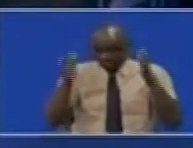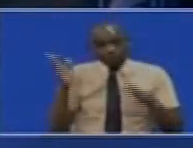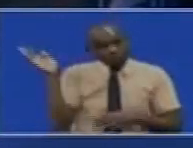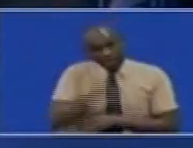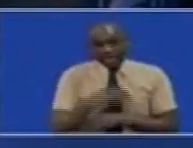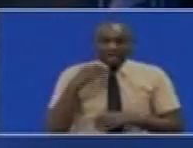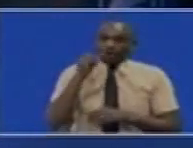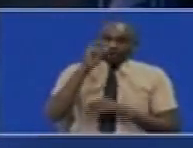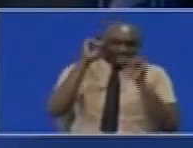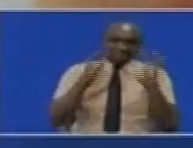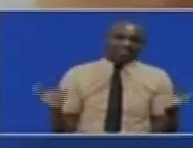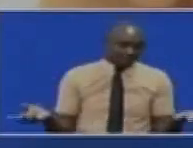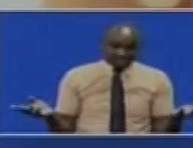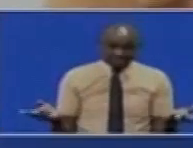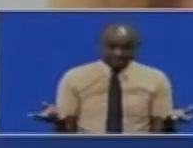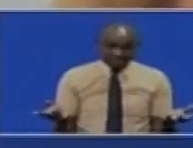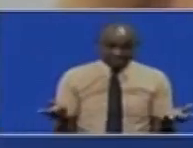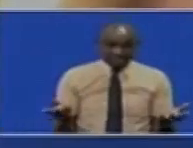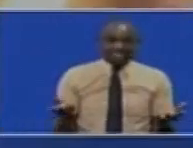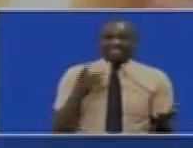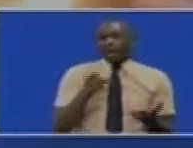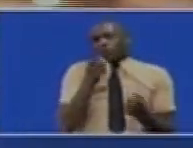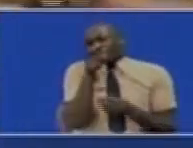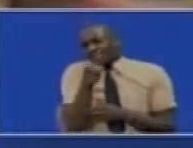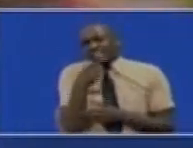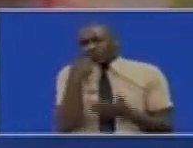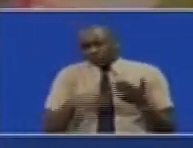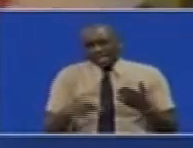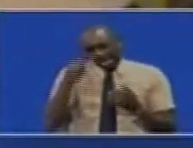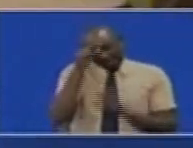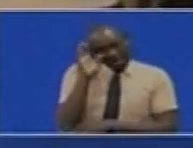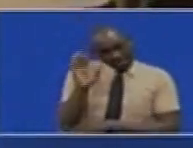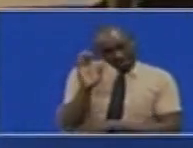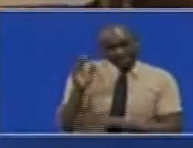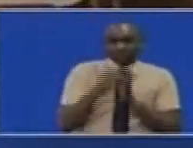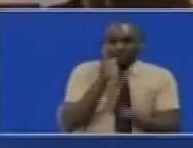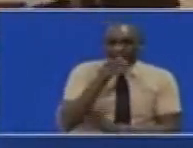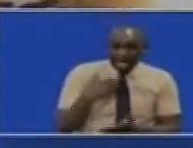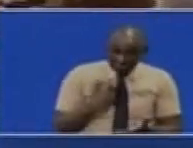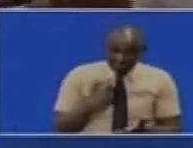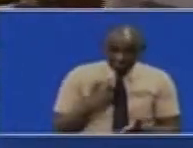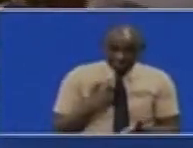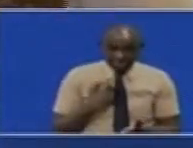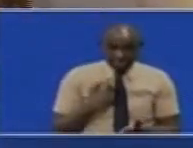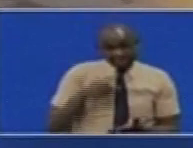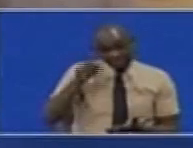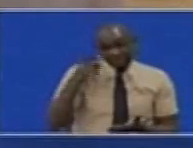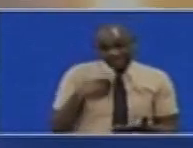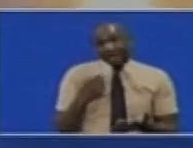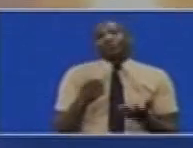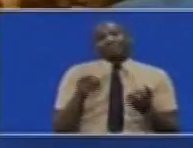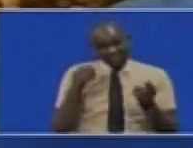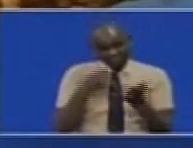ama sitamrudisha. And what has largely been described as Governor Mvurya's legacy, education, hasn't been spared